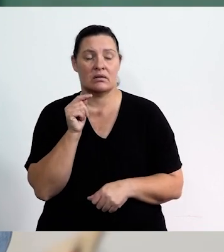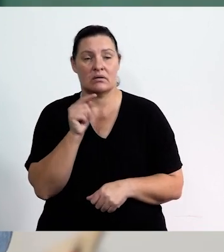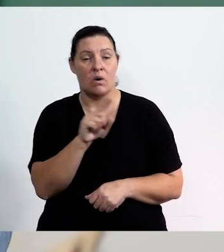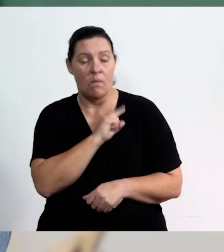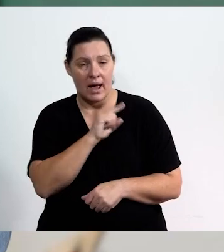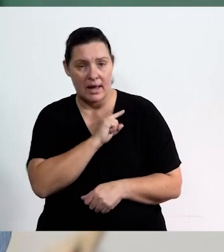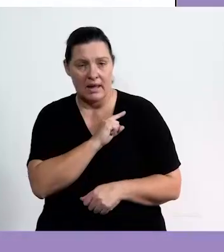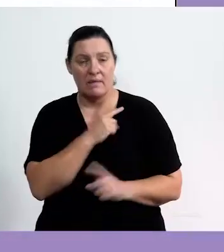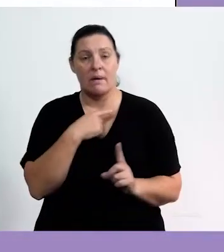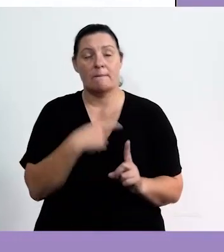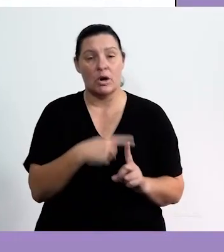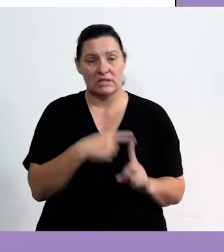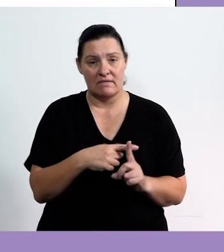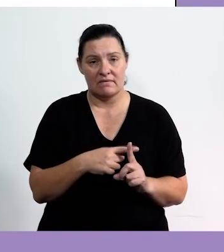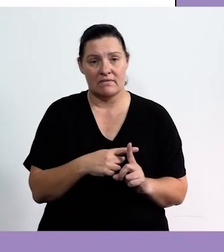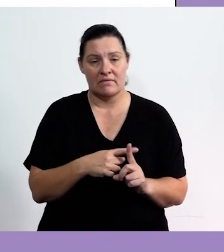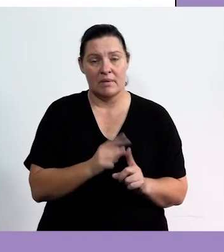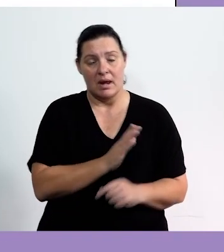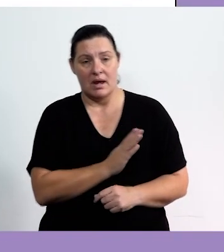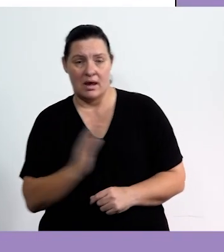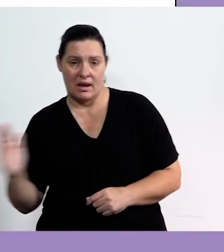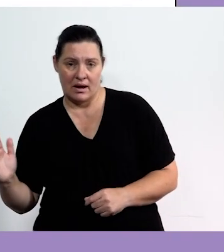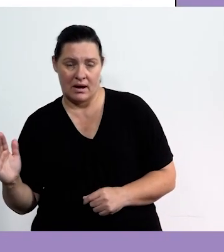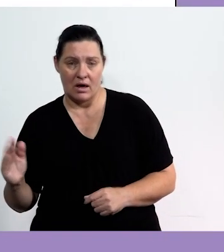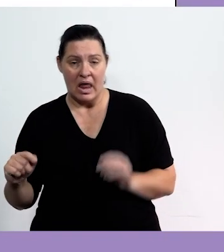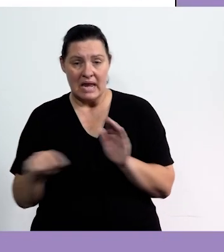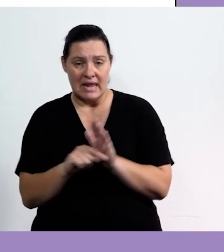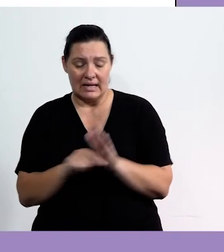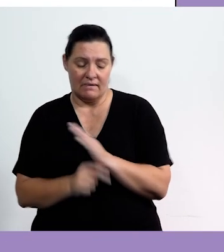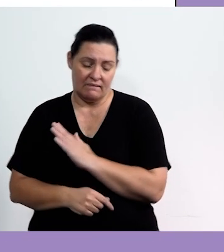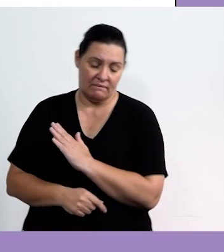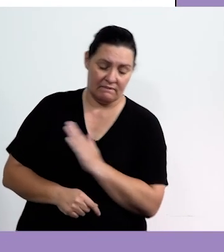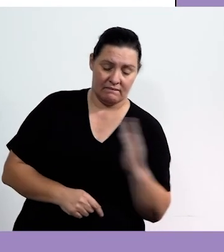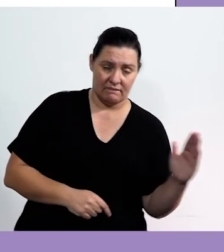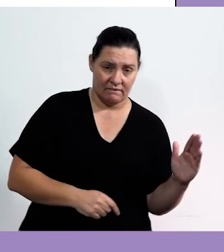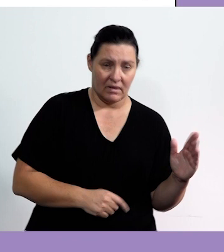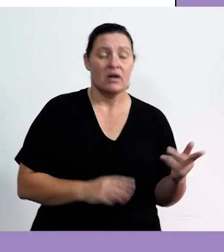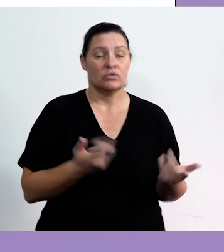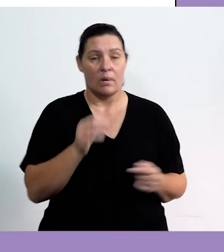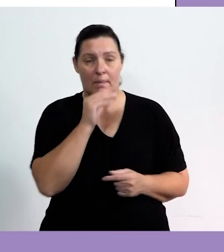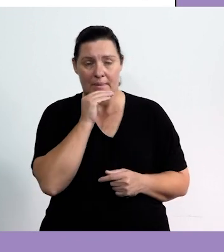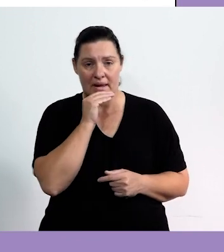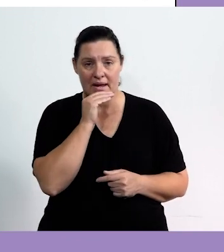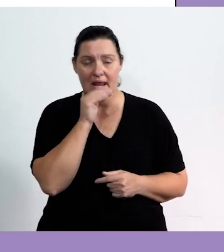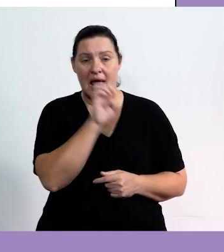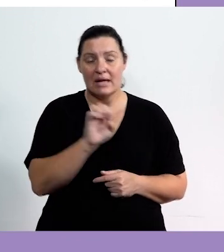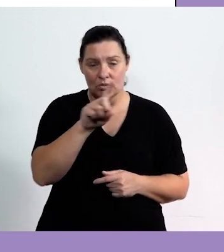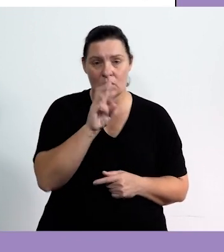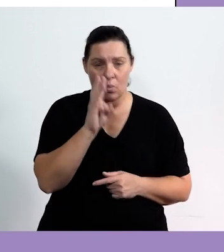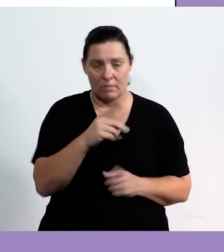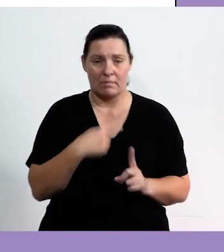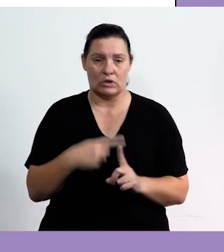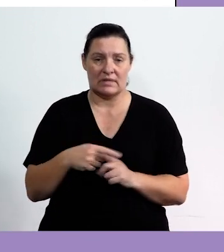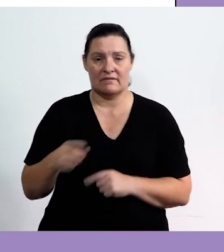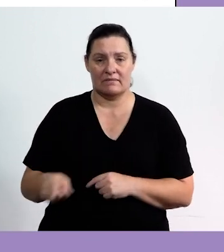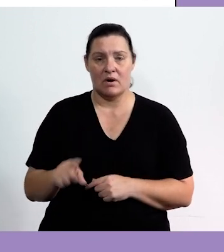that because positive means direction, we are shifting our number to the right. So that is why our exponent